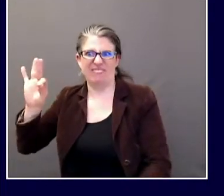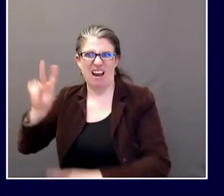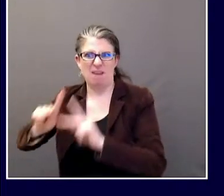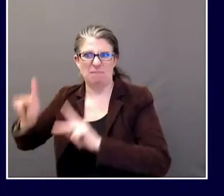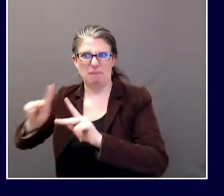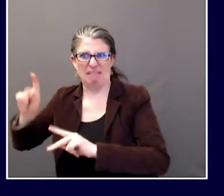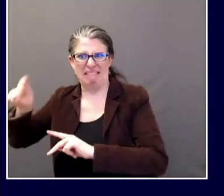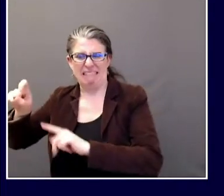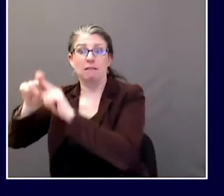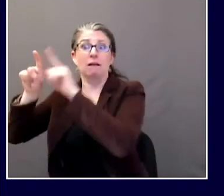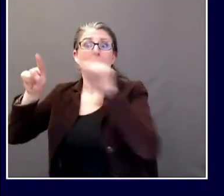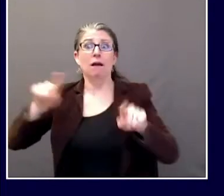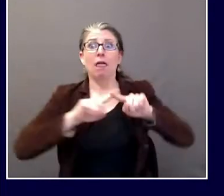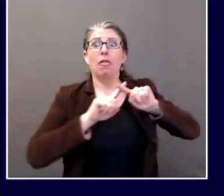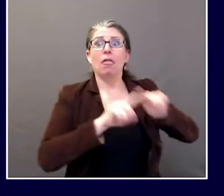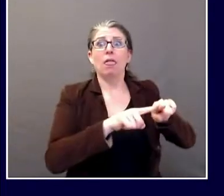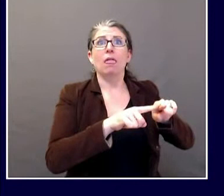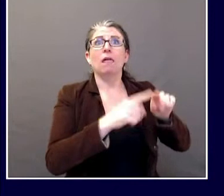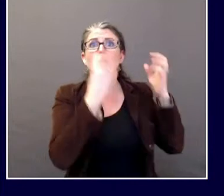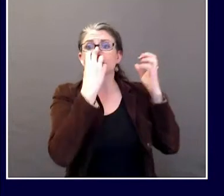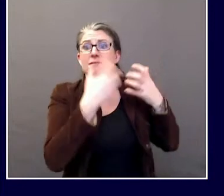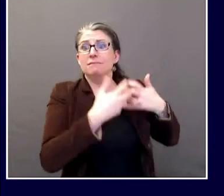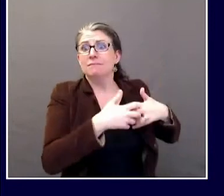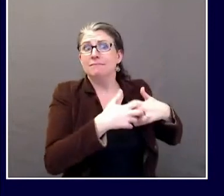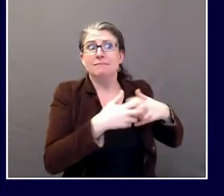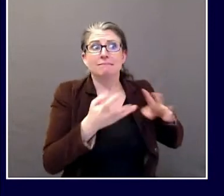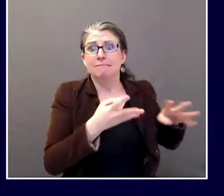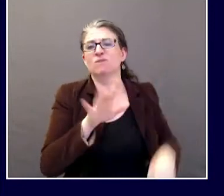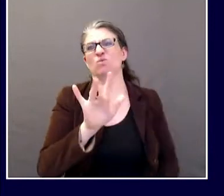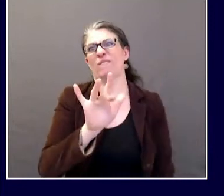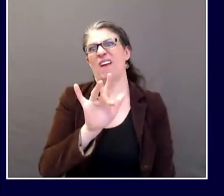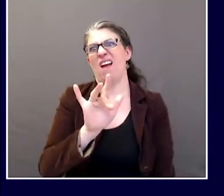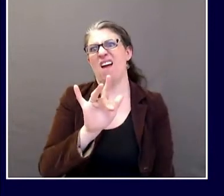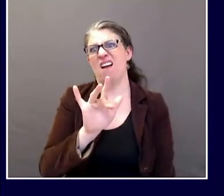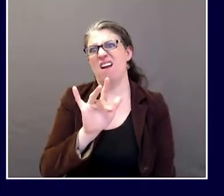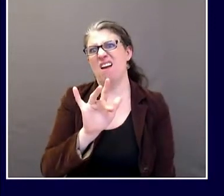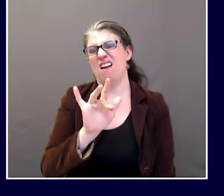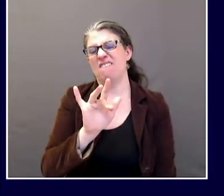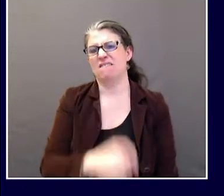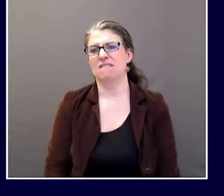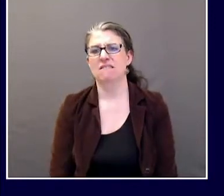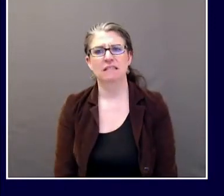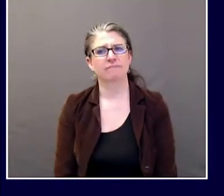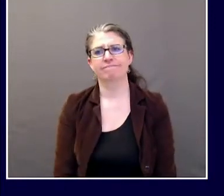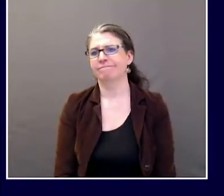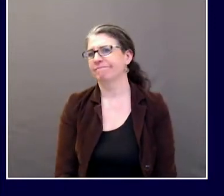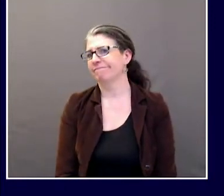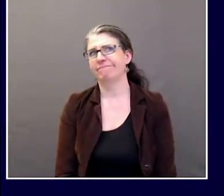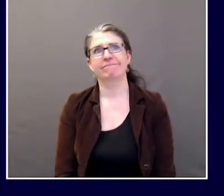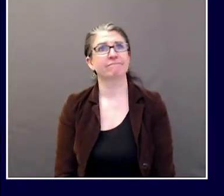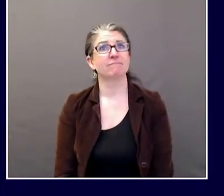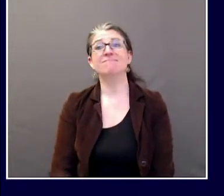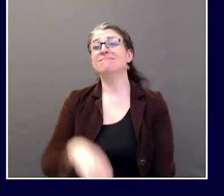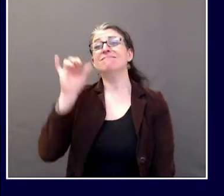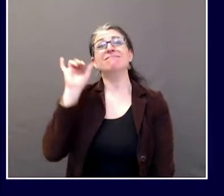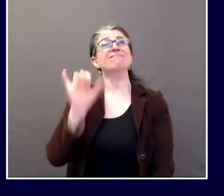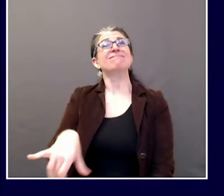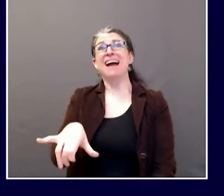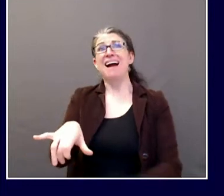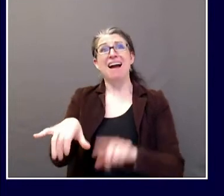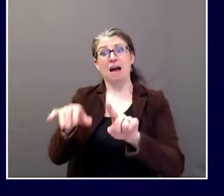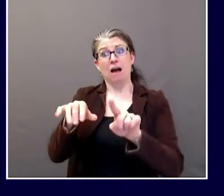days. It now stands for PCR tests at 3.64% over a